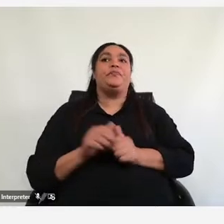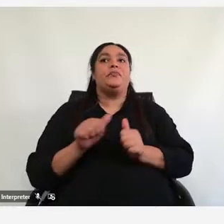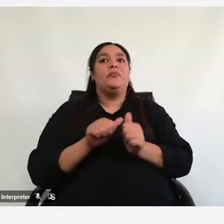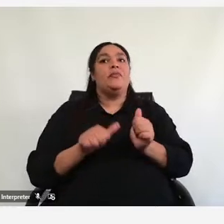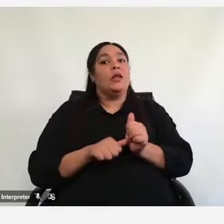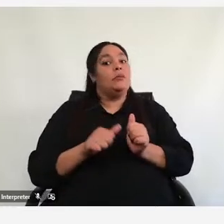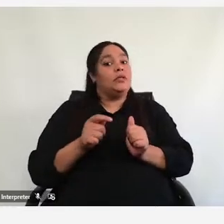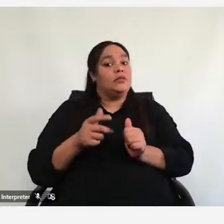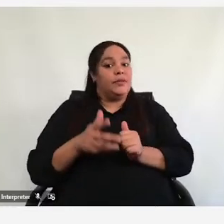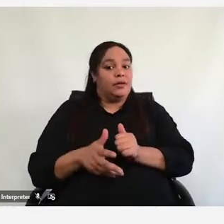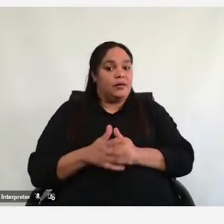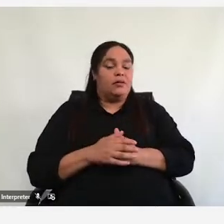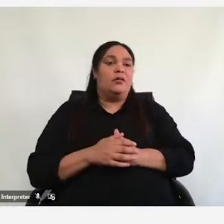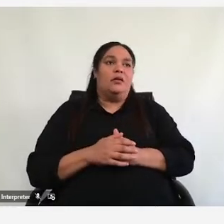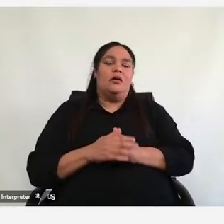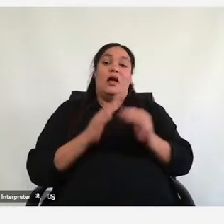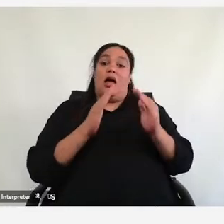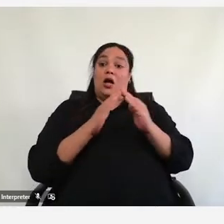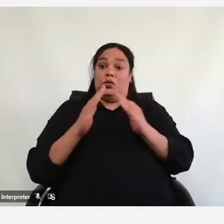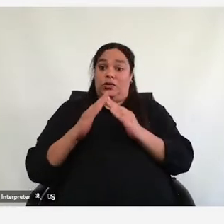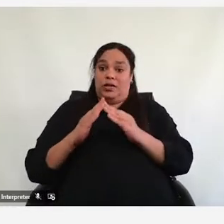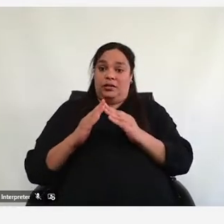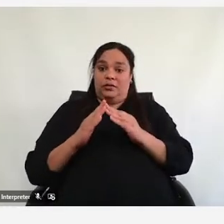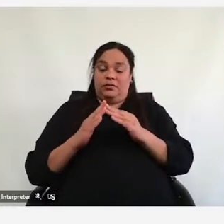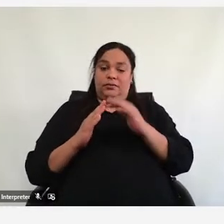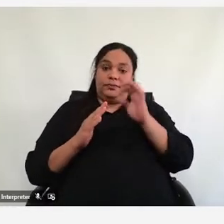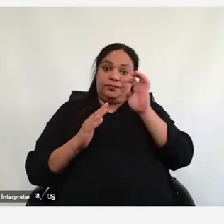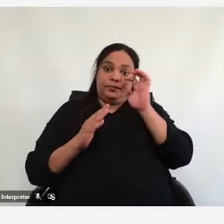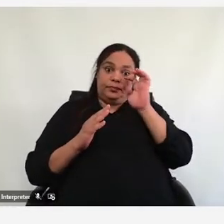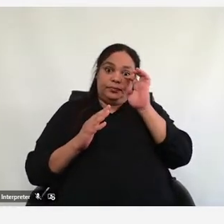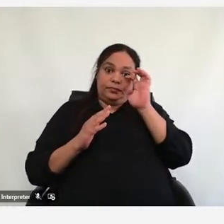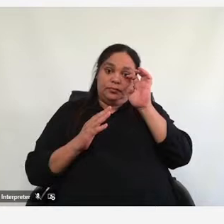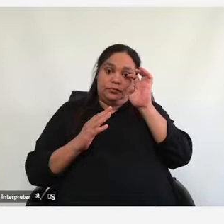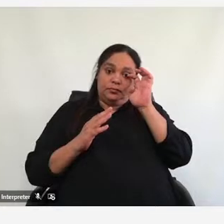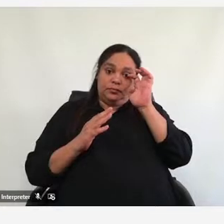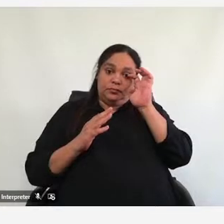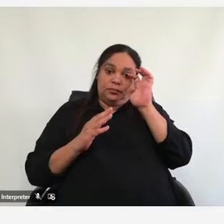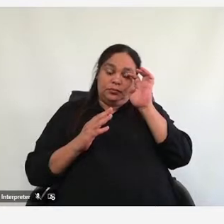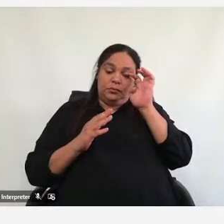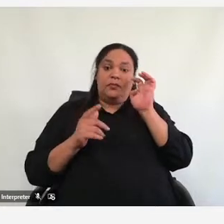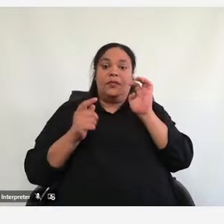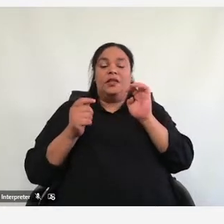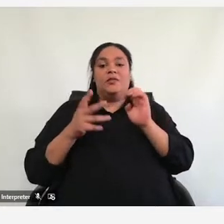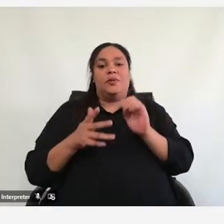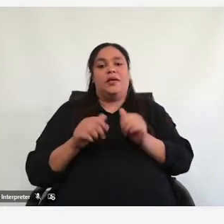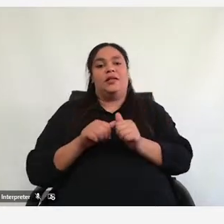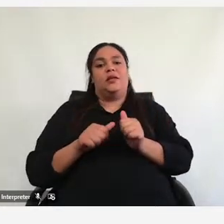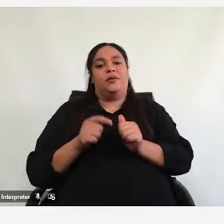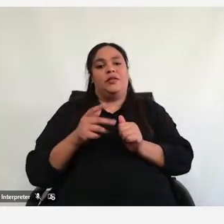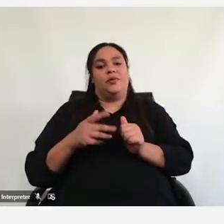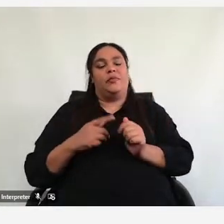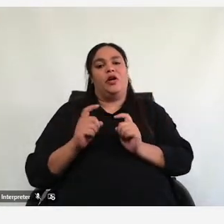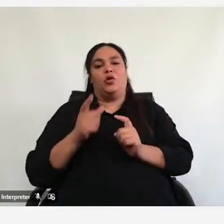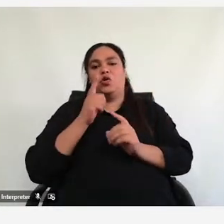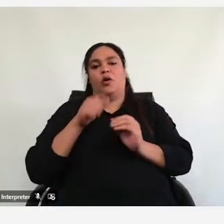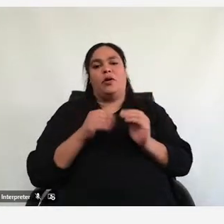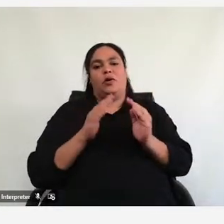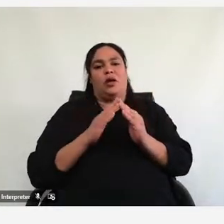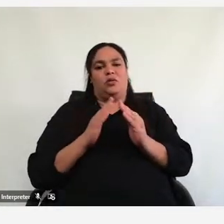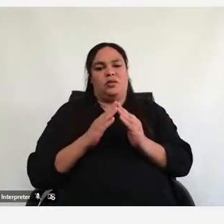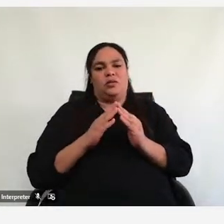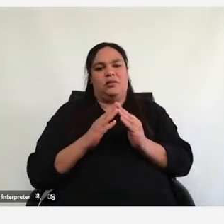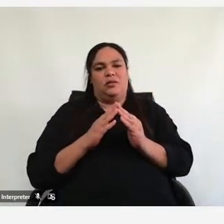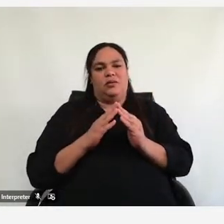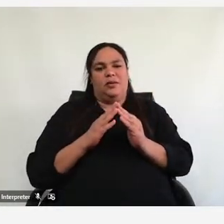Speaker, on housing, and Speaker, Deputy Speaker, I want to quickly just speak on housing.